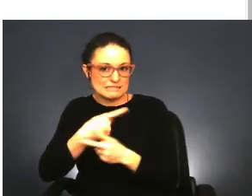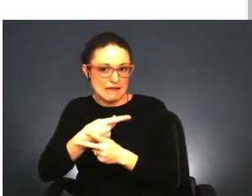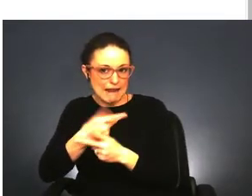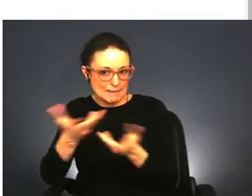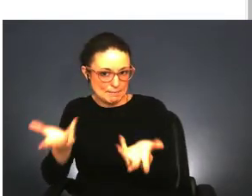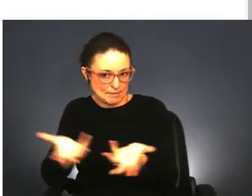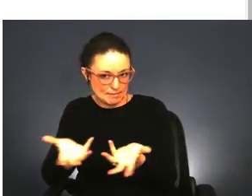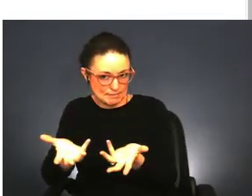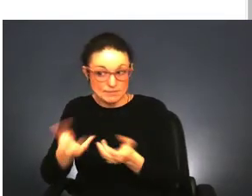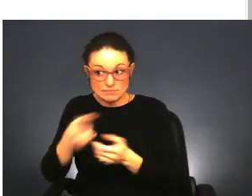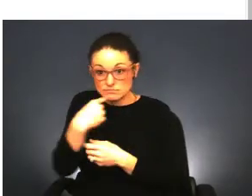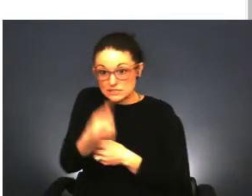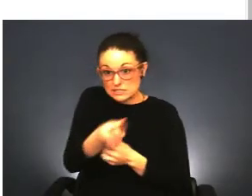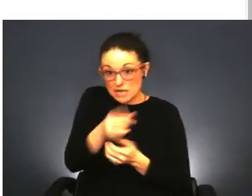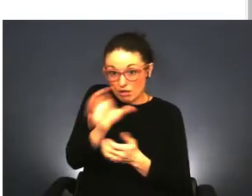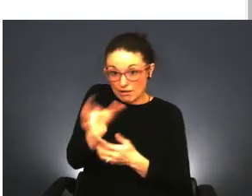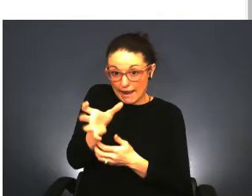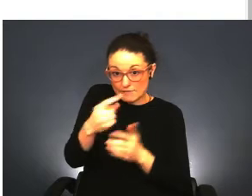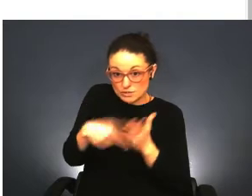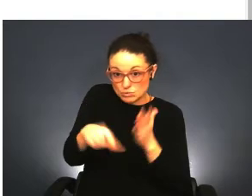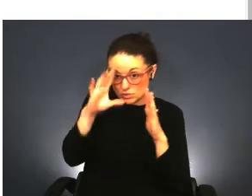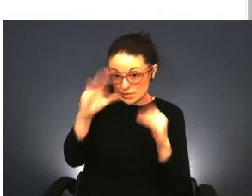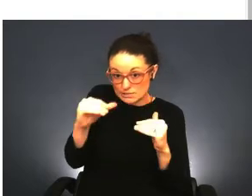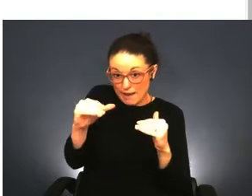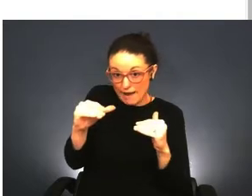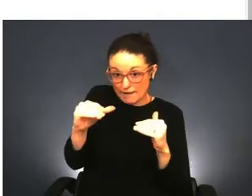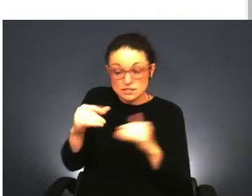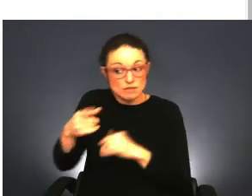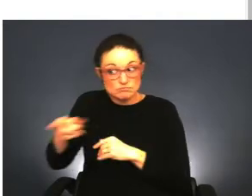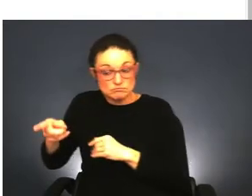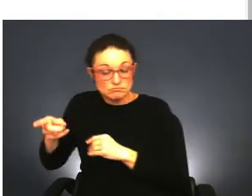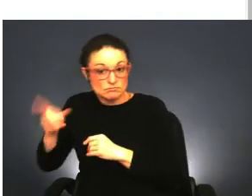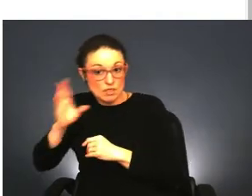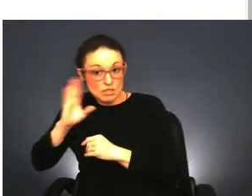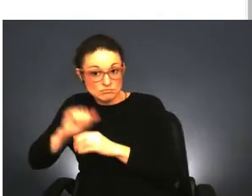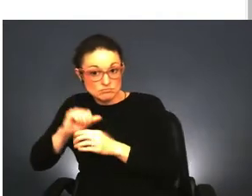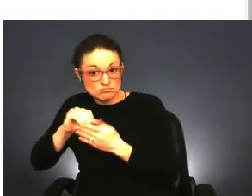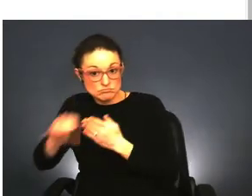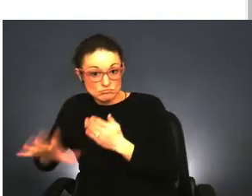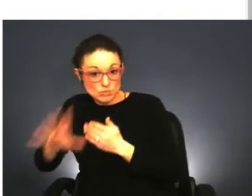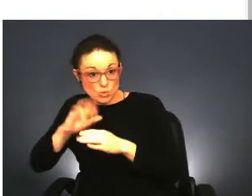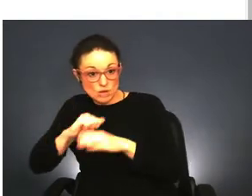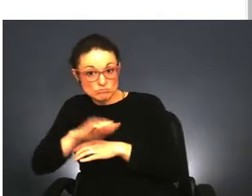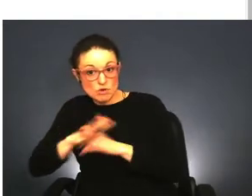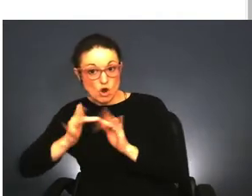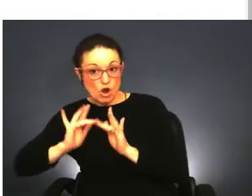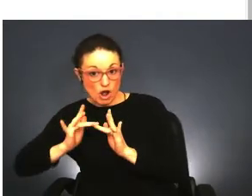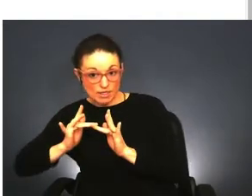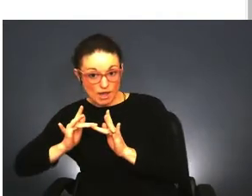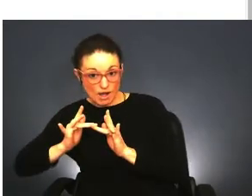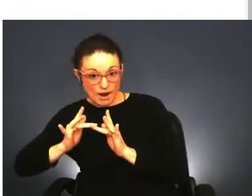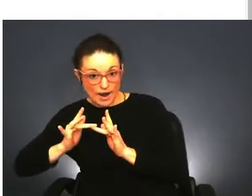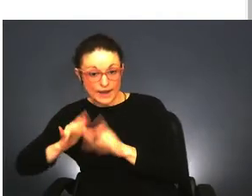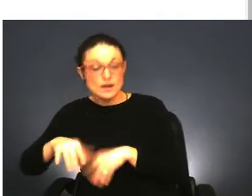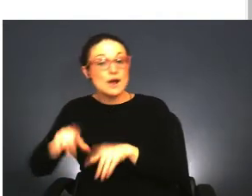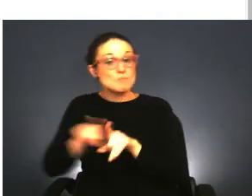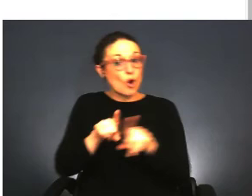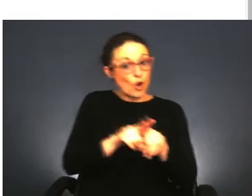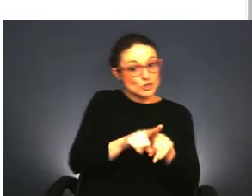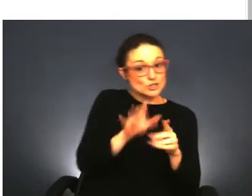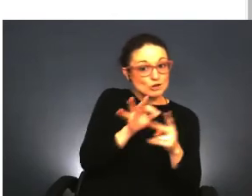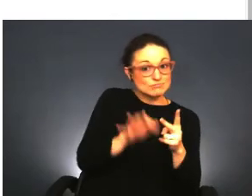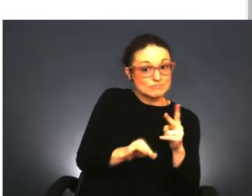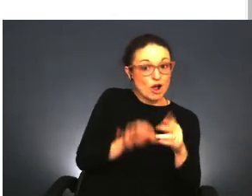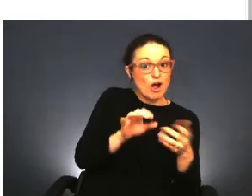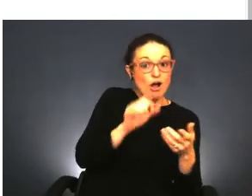what to expect. So I have online submissions. I also have on paper submissions, and